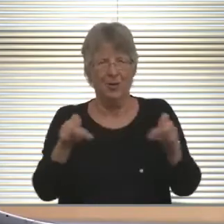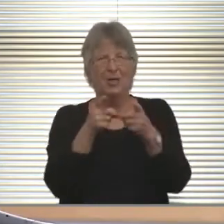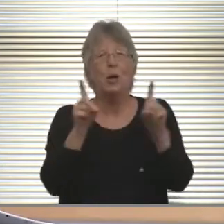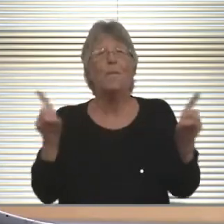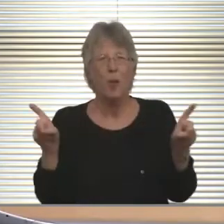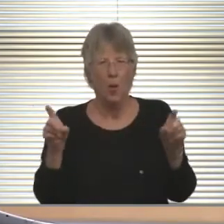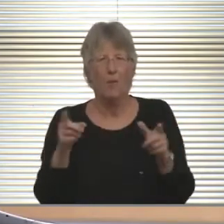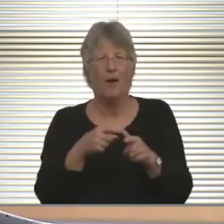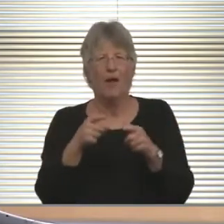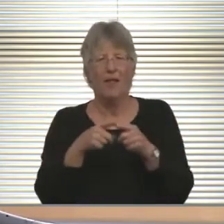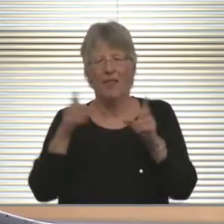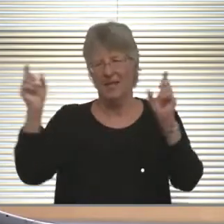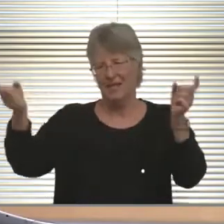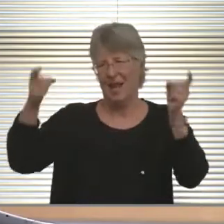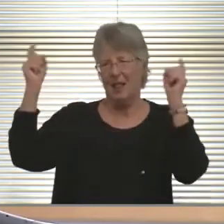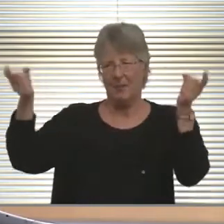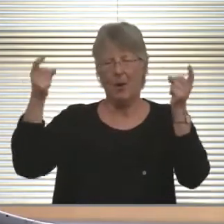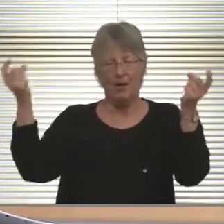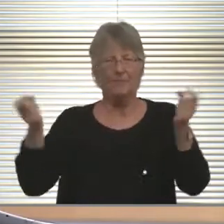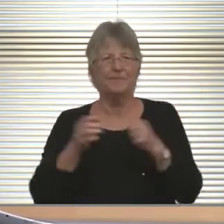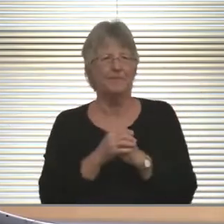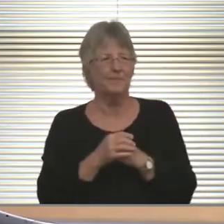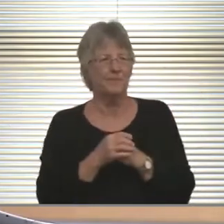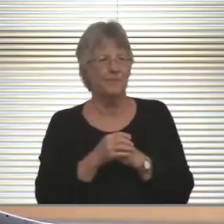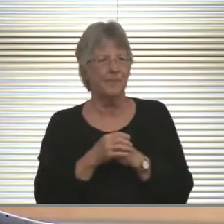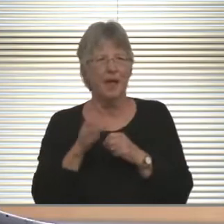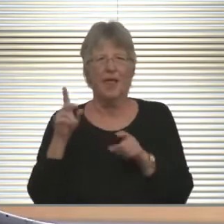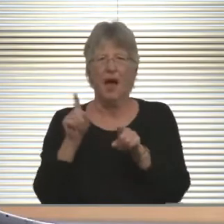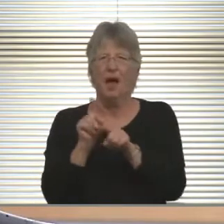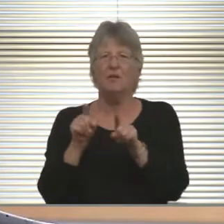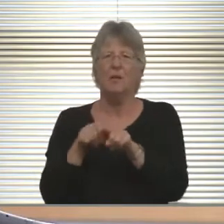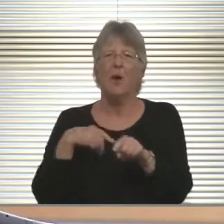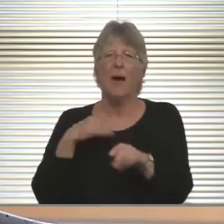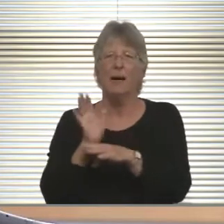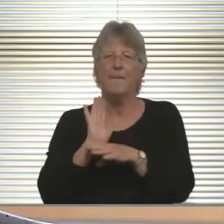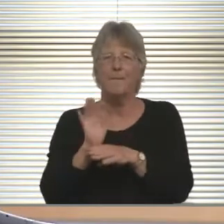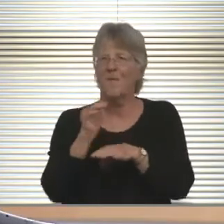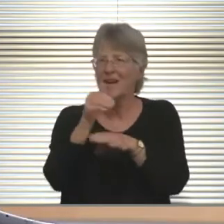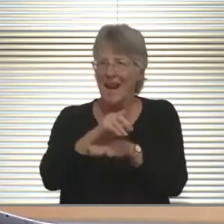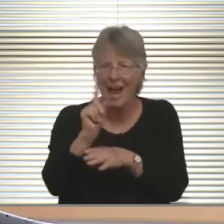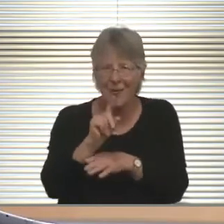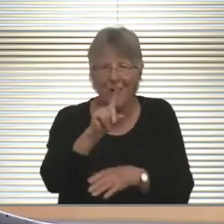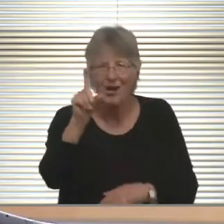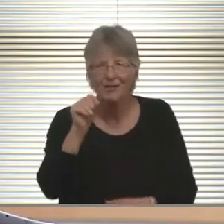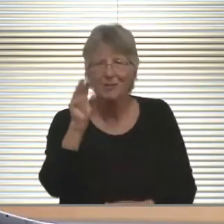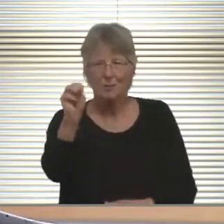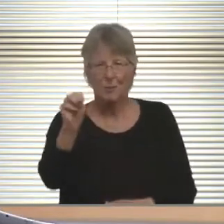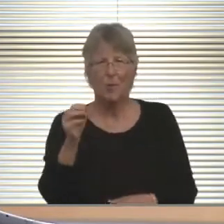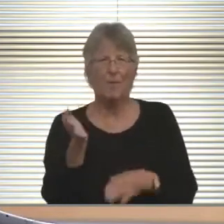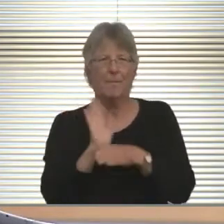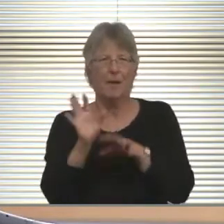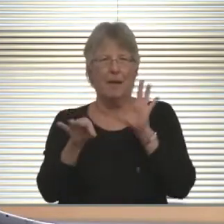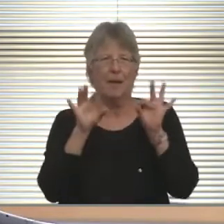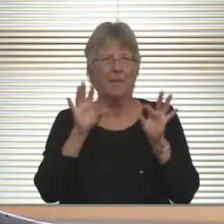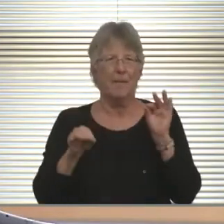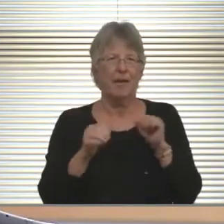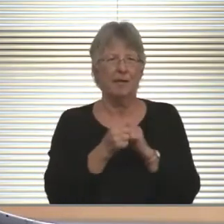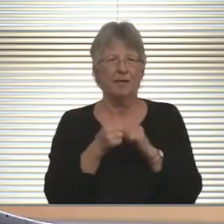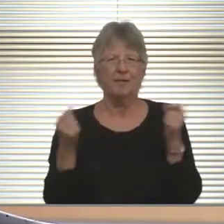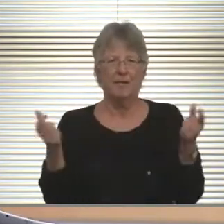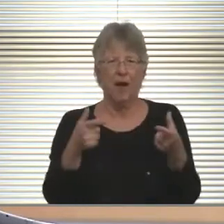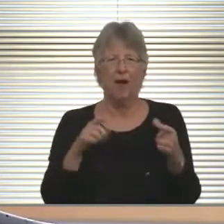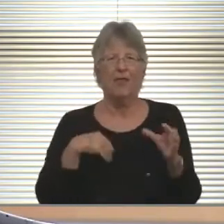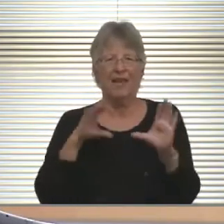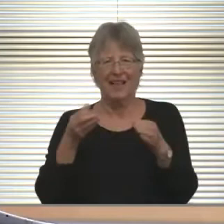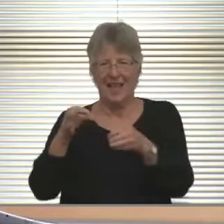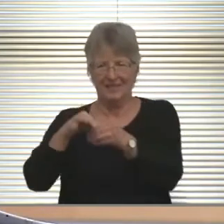by cheering them on as they drove by. They had virtual movie nights, which was held on Zoom, and the movies were chosen by a vote from the class. And